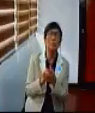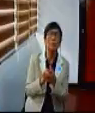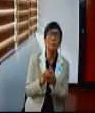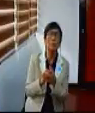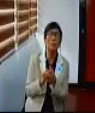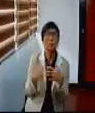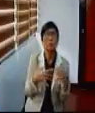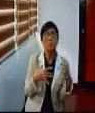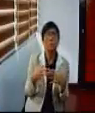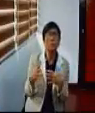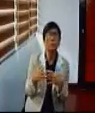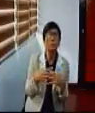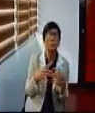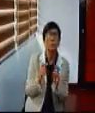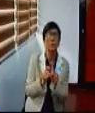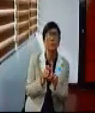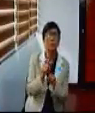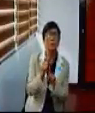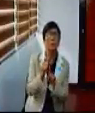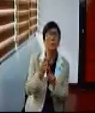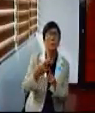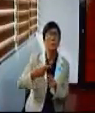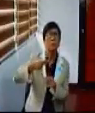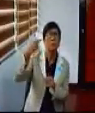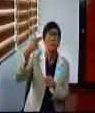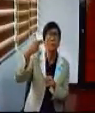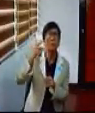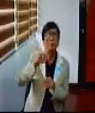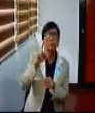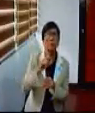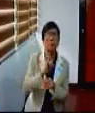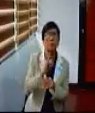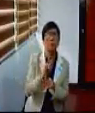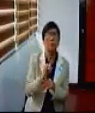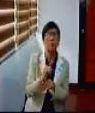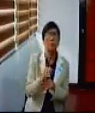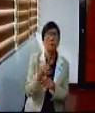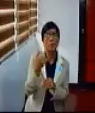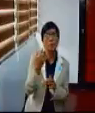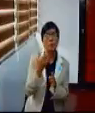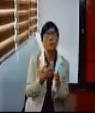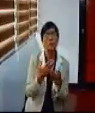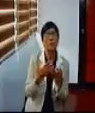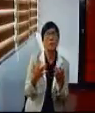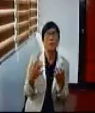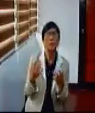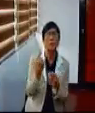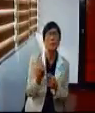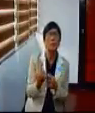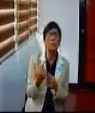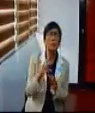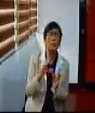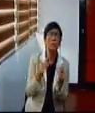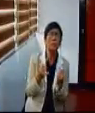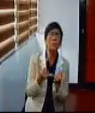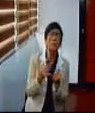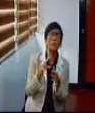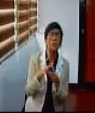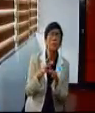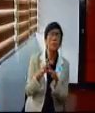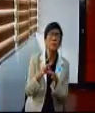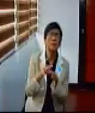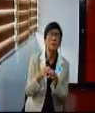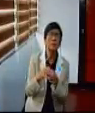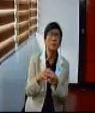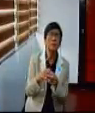weather or temperatures to arise. The question is then, every one of these companies has contributed to it. And to that extent,